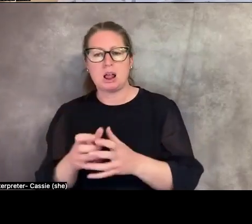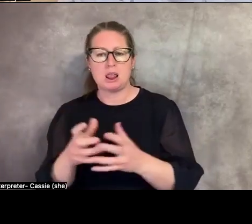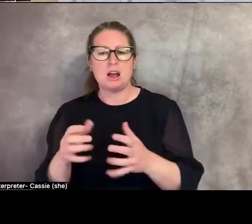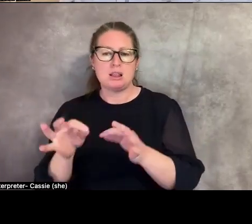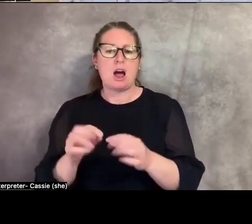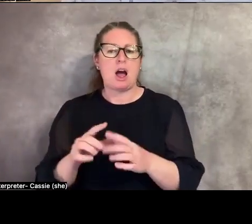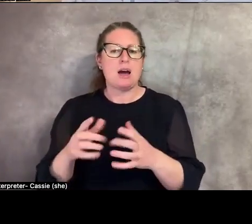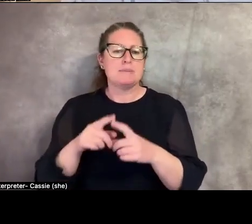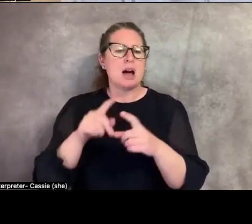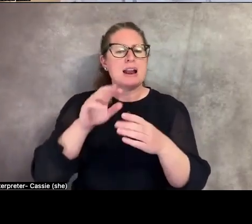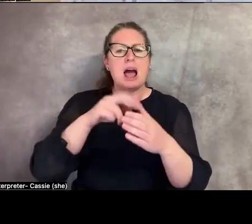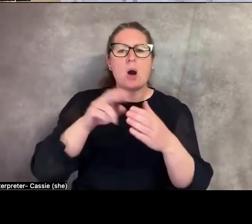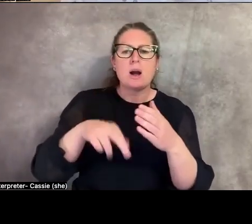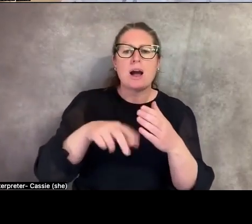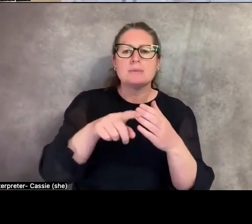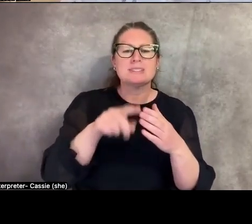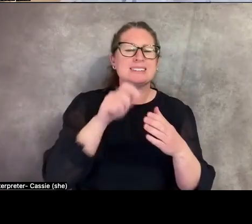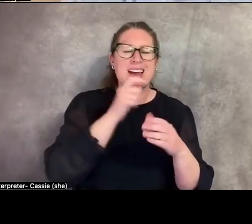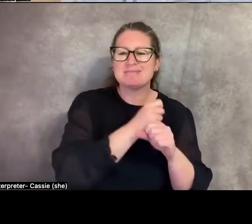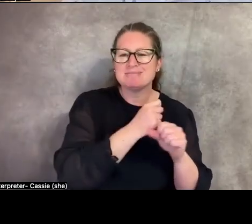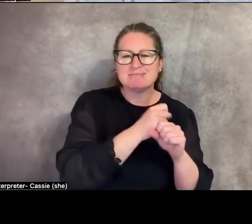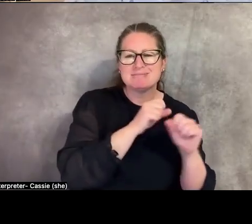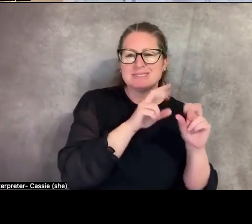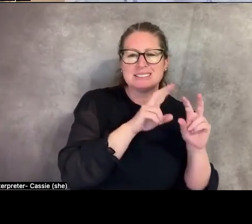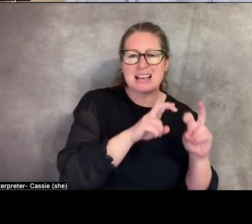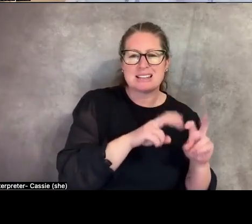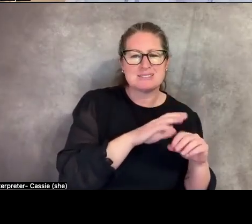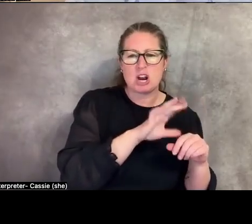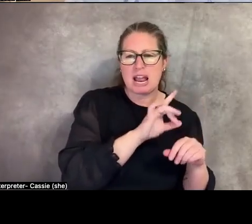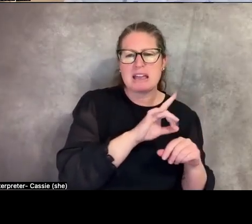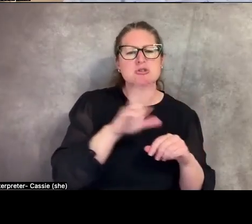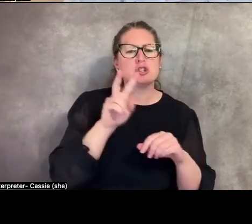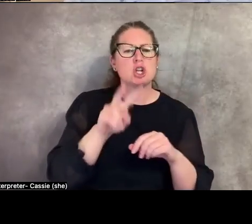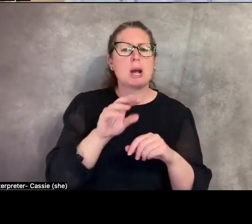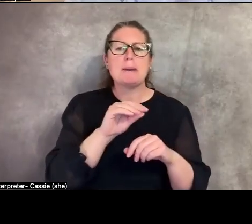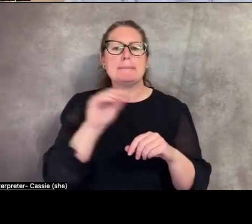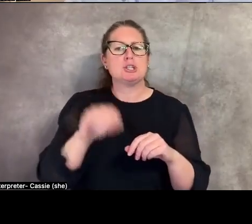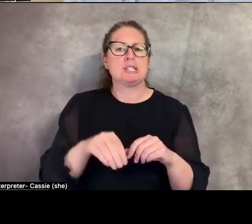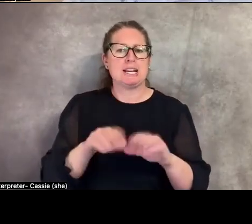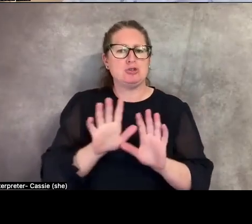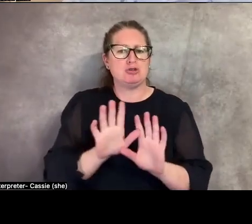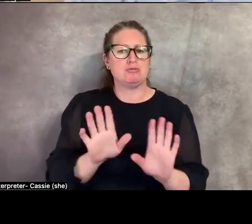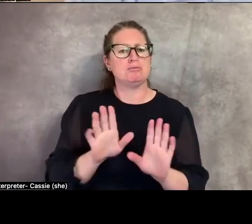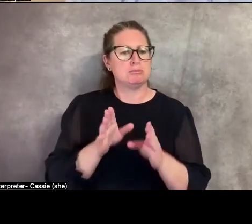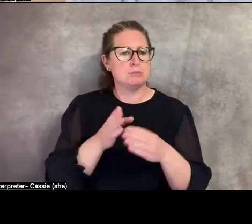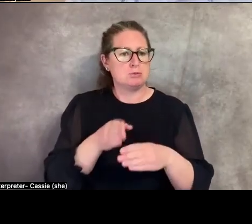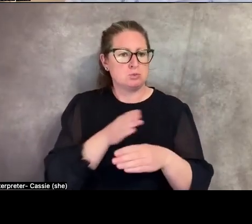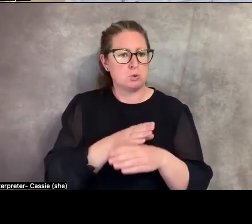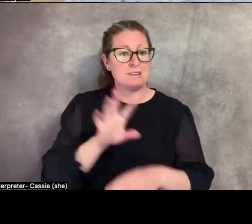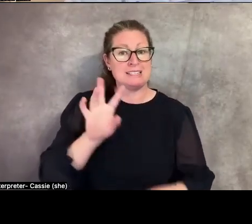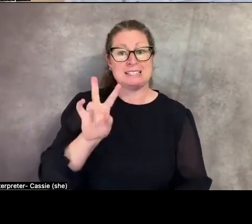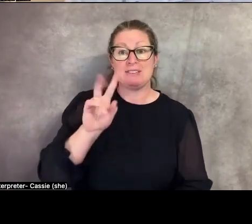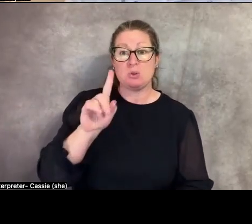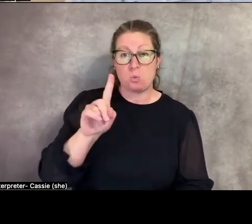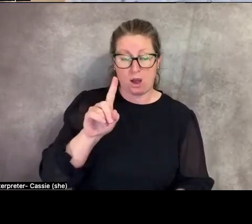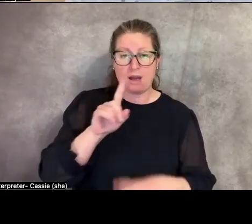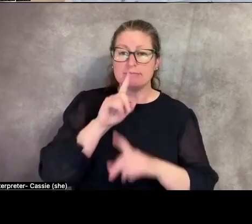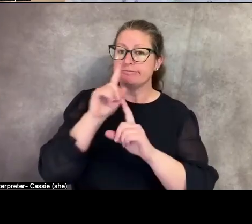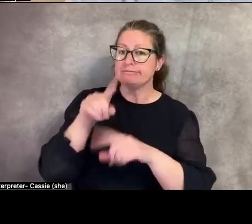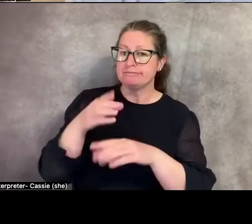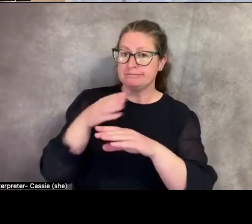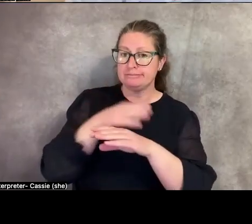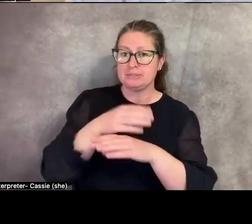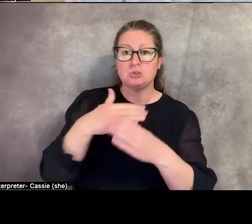and rather than doing statistical analyses on 8 people, we just looked at the percent who improved. 71% reported improvements in social